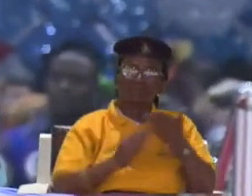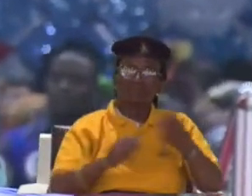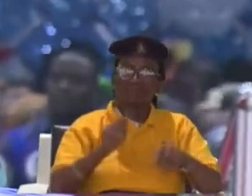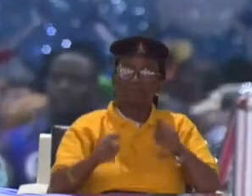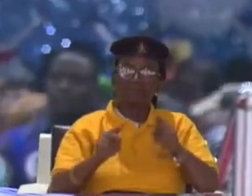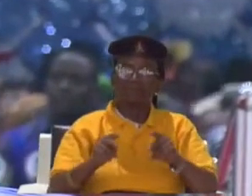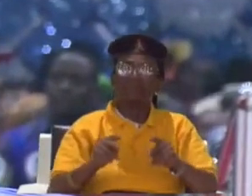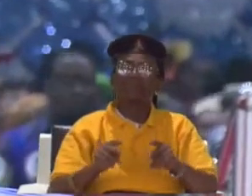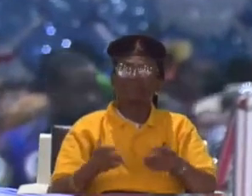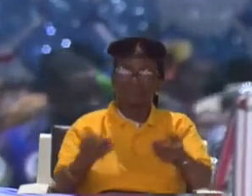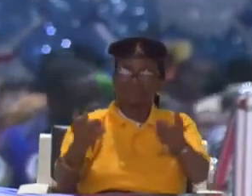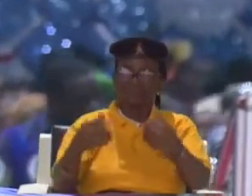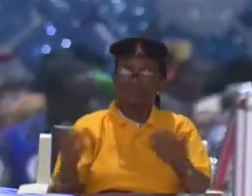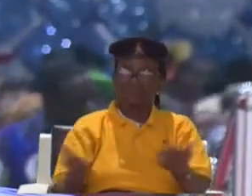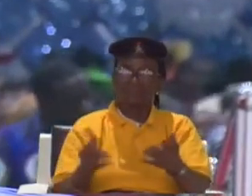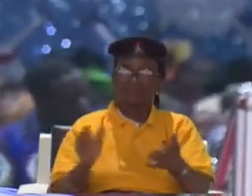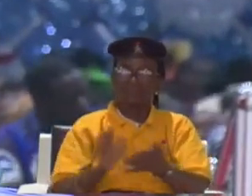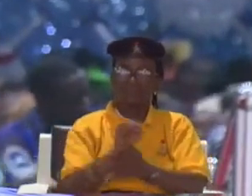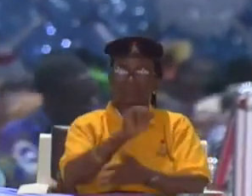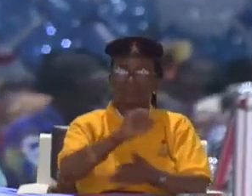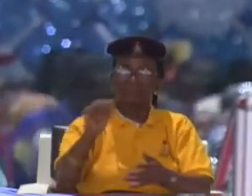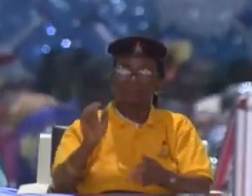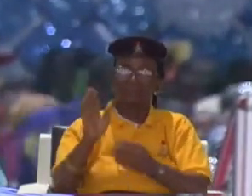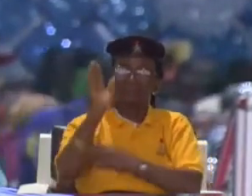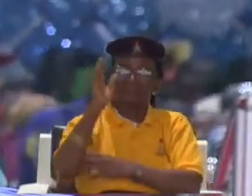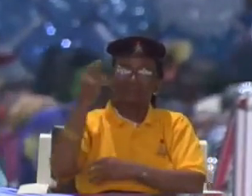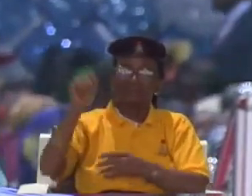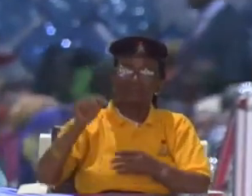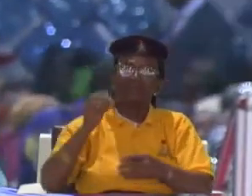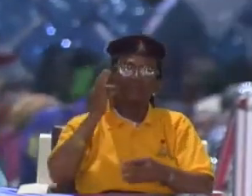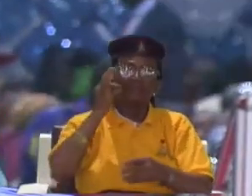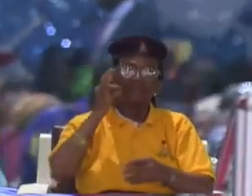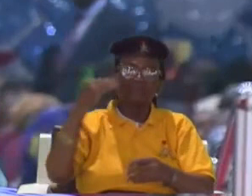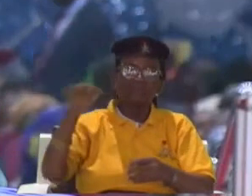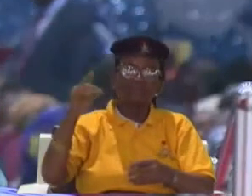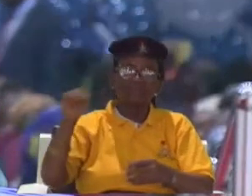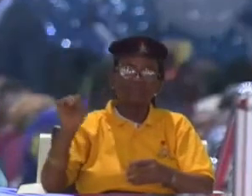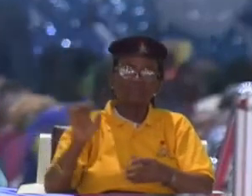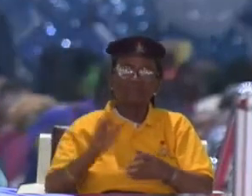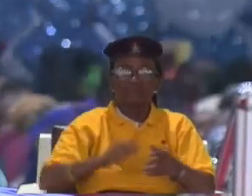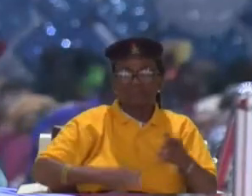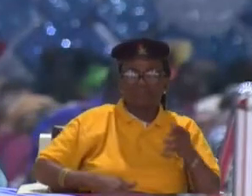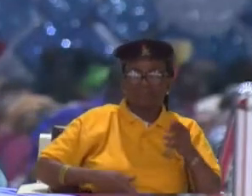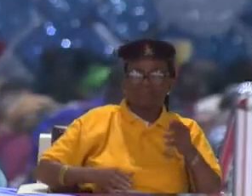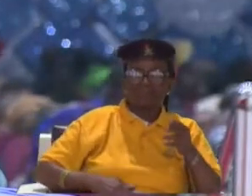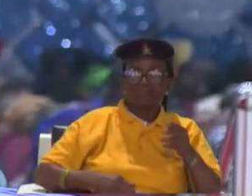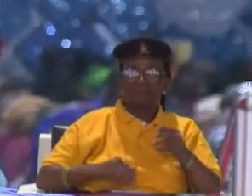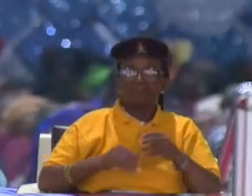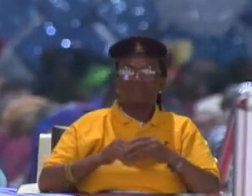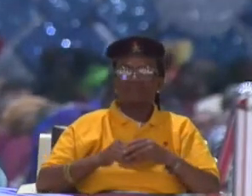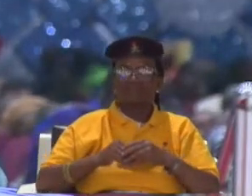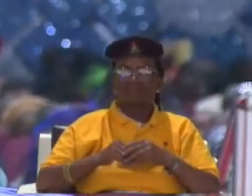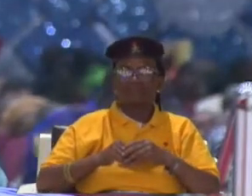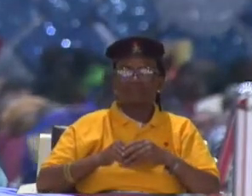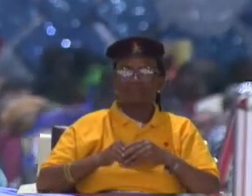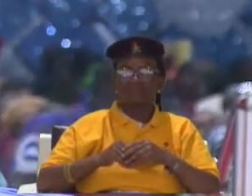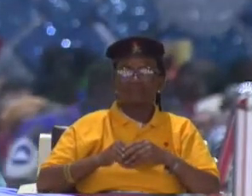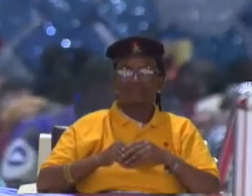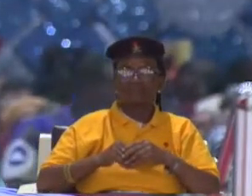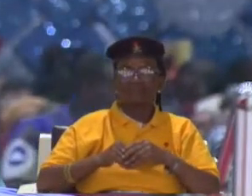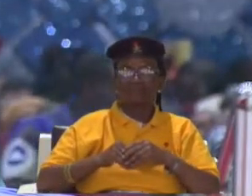trusting God for the fruit of the womb. Ni iduta awon kan wa sin ti won woju Olorun fun omo bibi ti tara